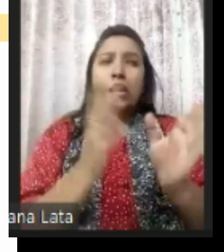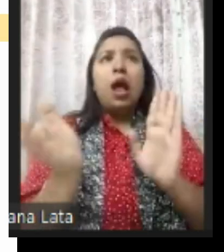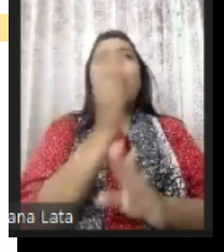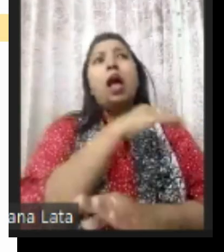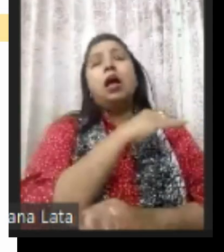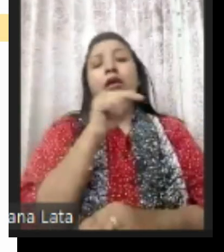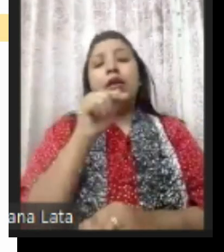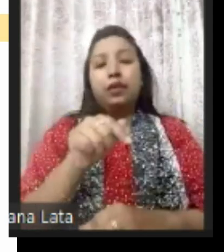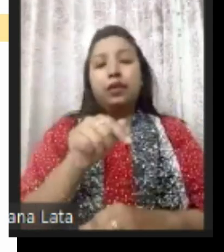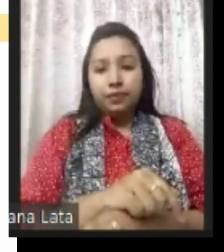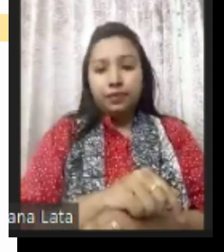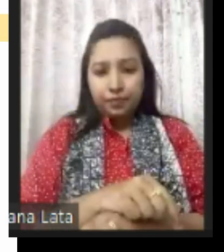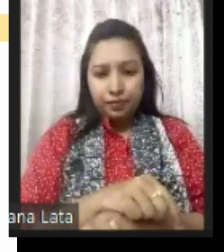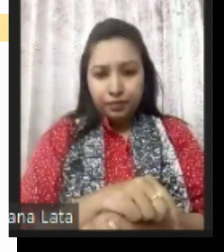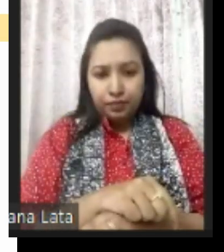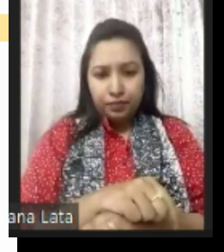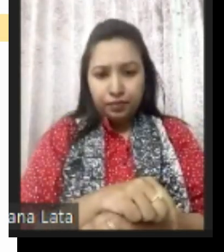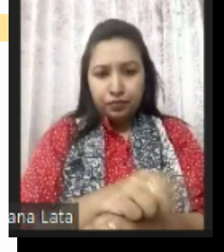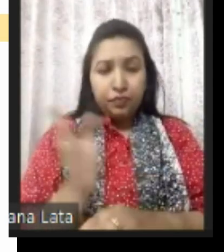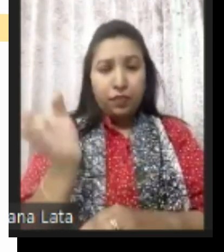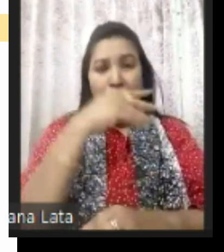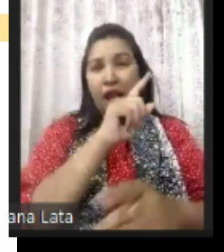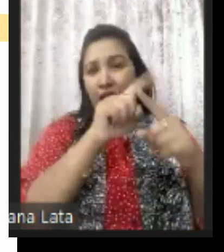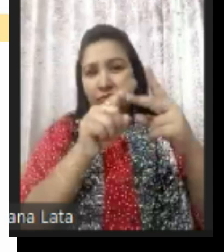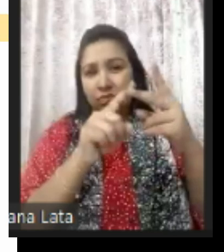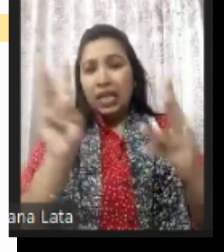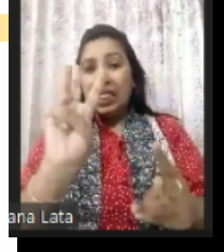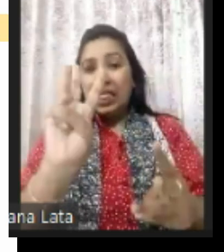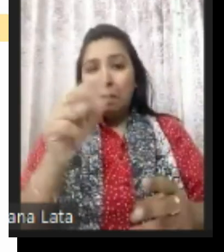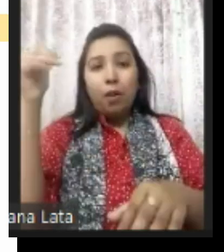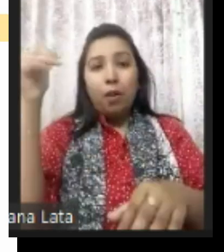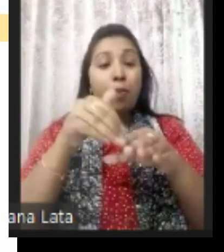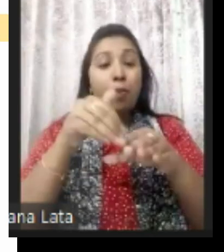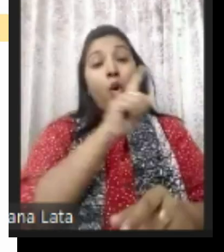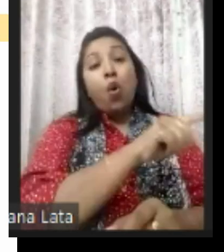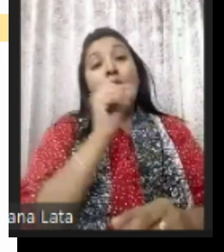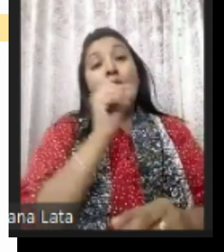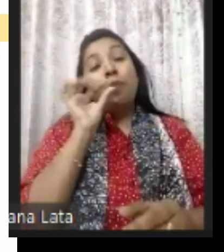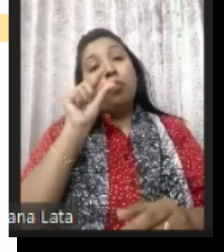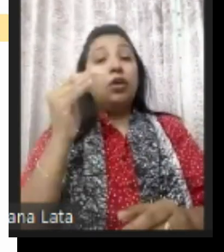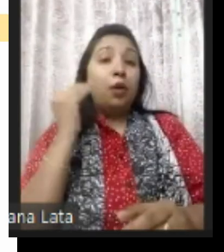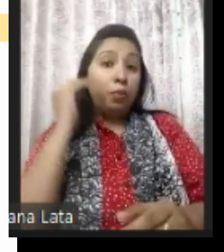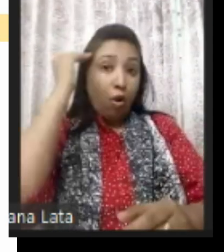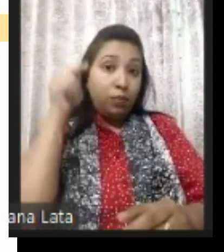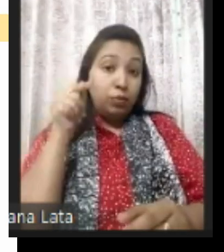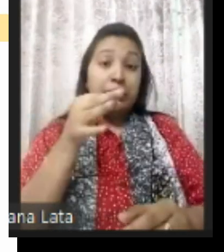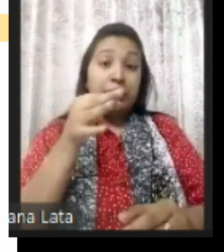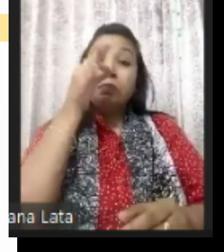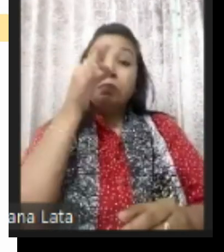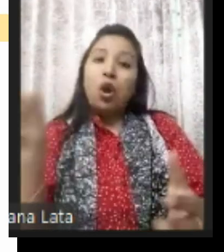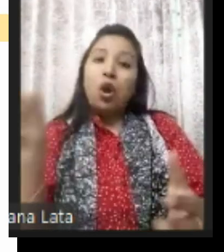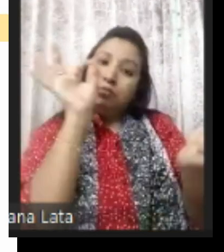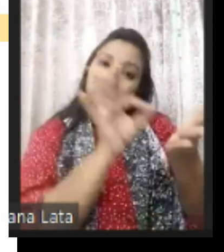Before the last three election, they have included disability issues in their manifesto. And now